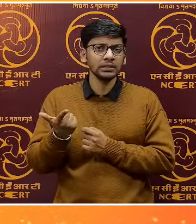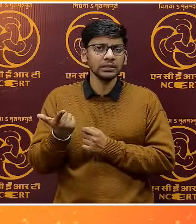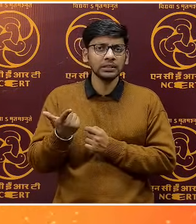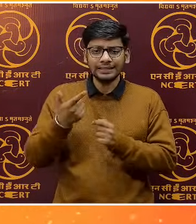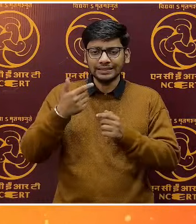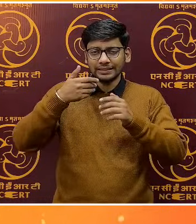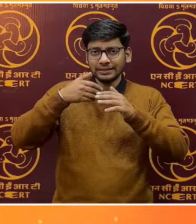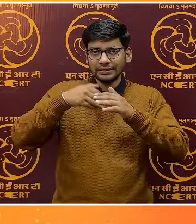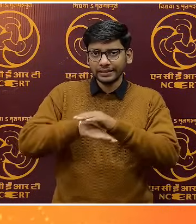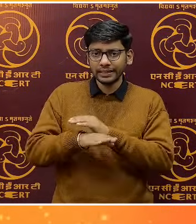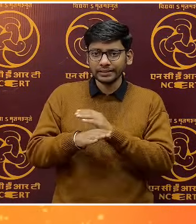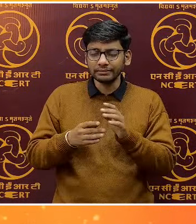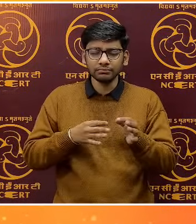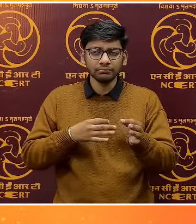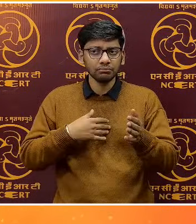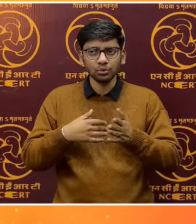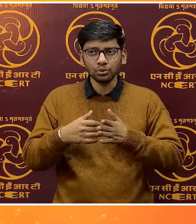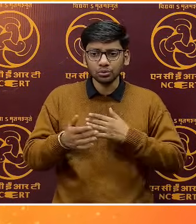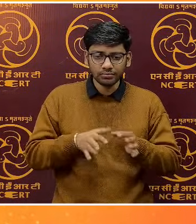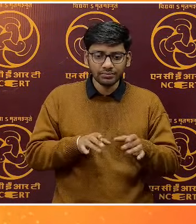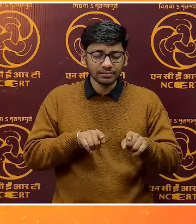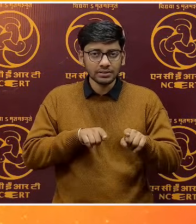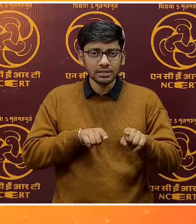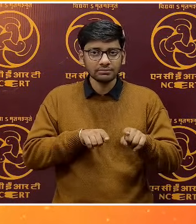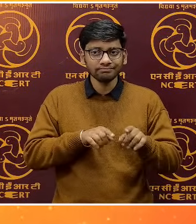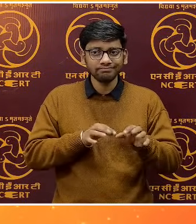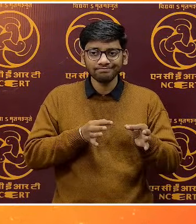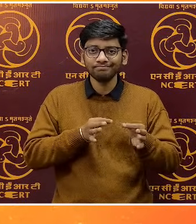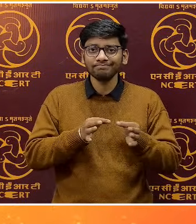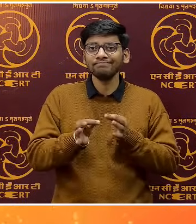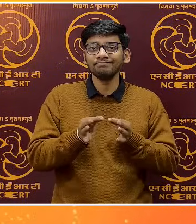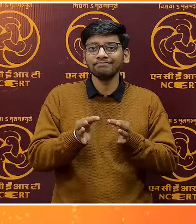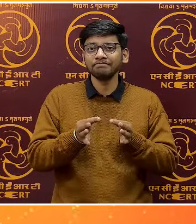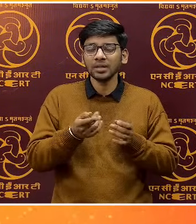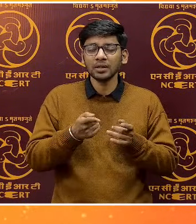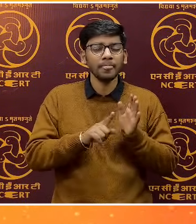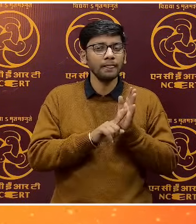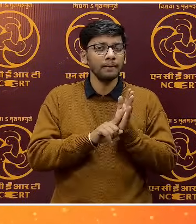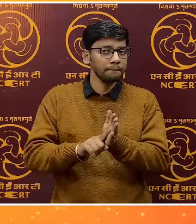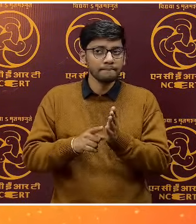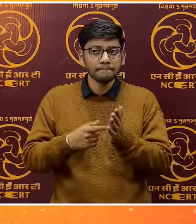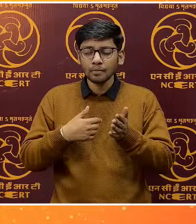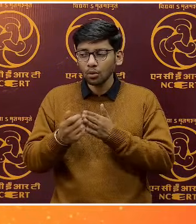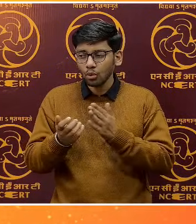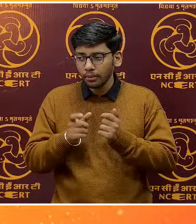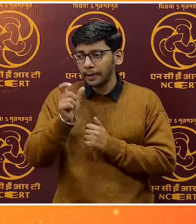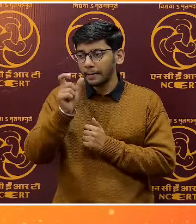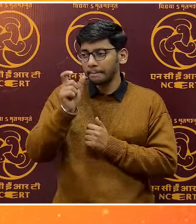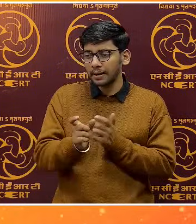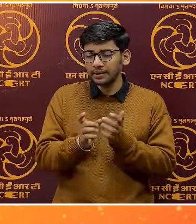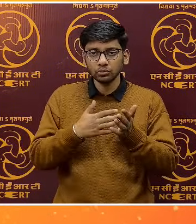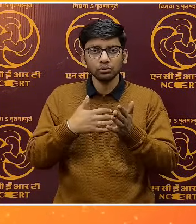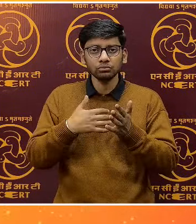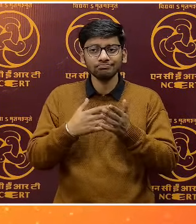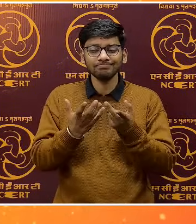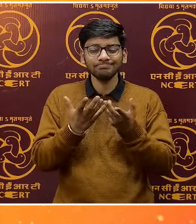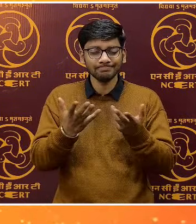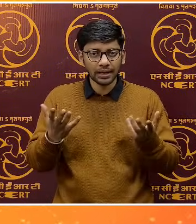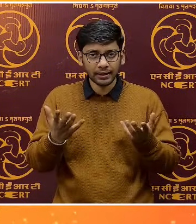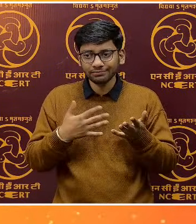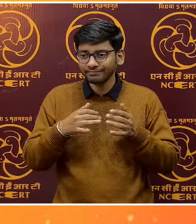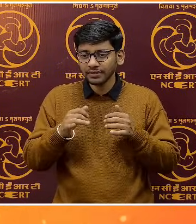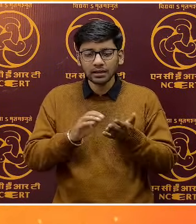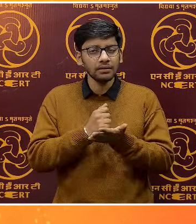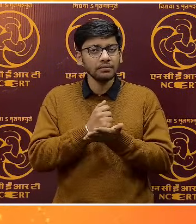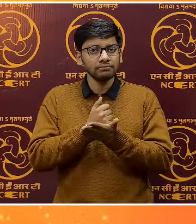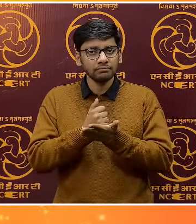we are describing some moment, or we are showing that someone is doing something. Right. In this slide also, as you can